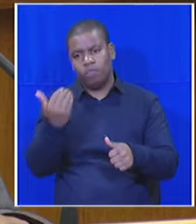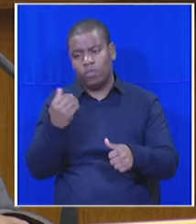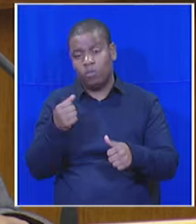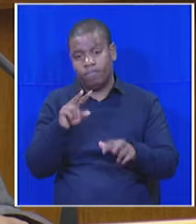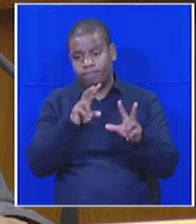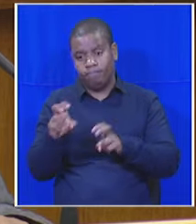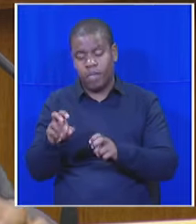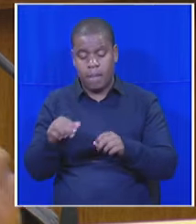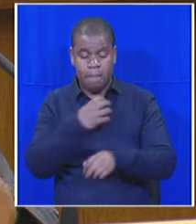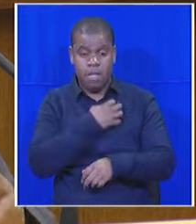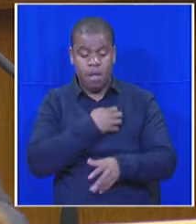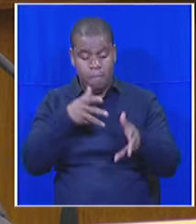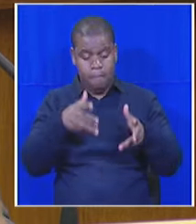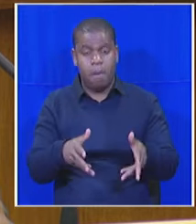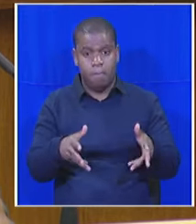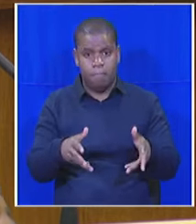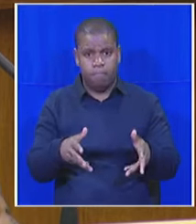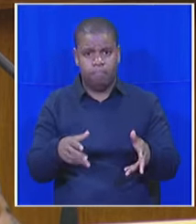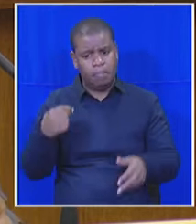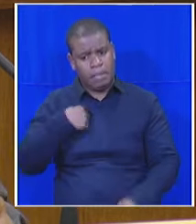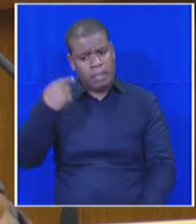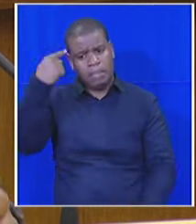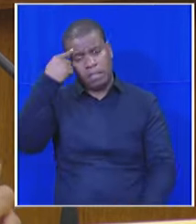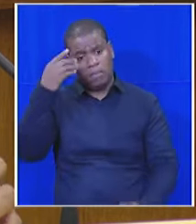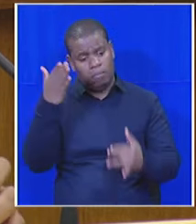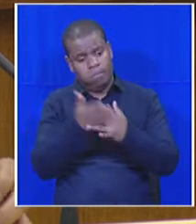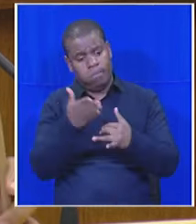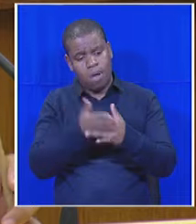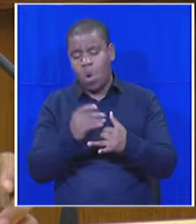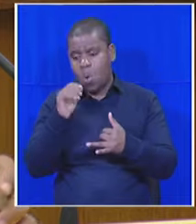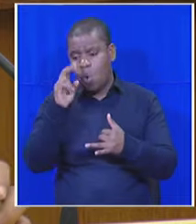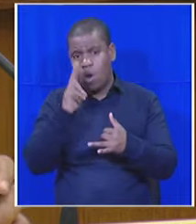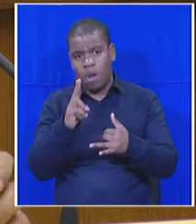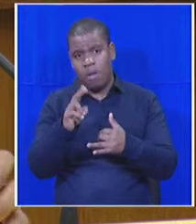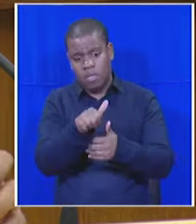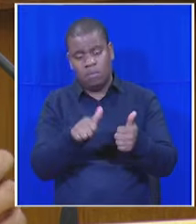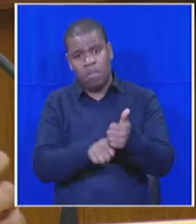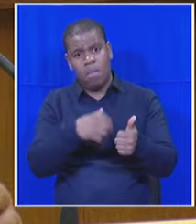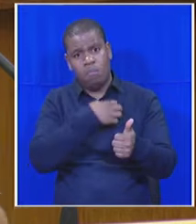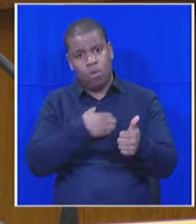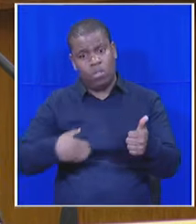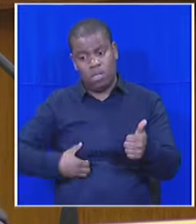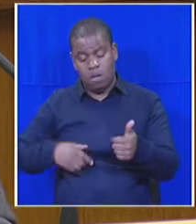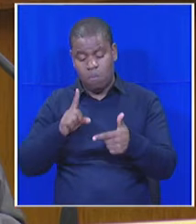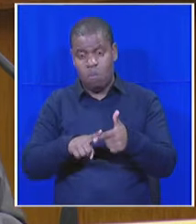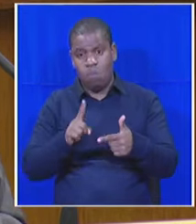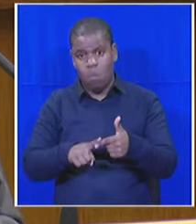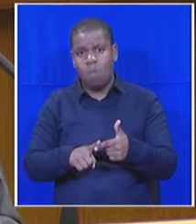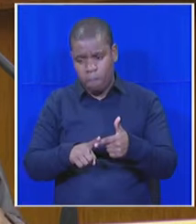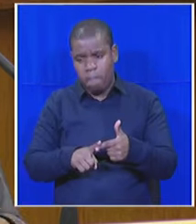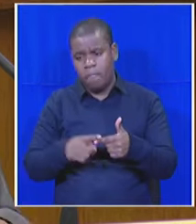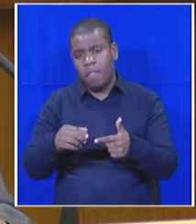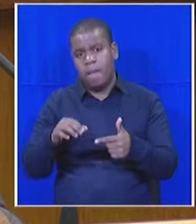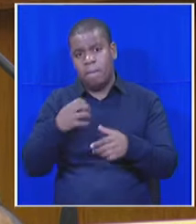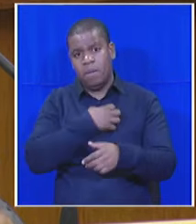Minister being here present today, I think there was an intervention by Honorable Deputy President and the Minister of Health in Johannesburg recently